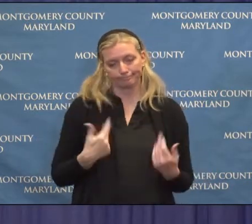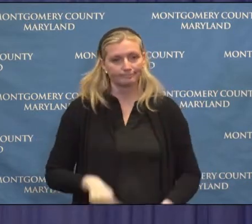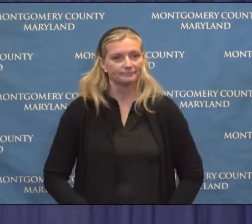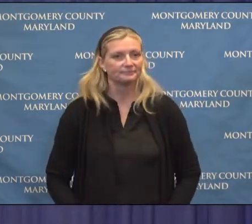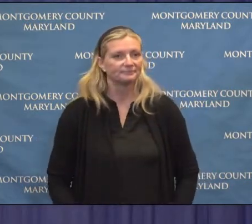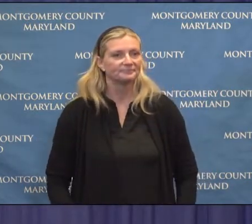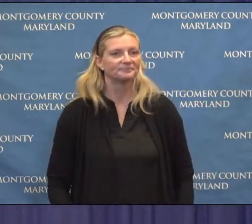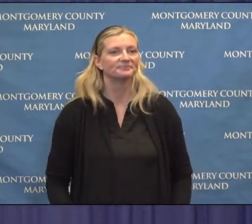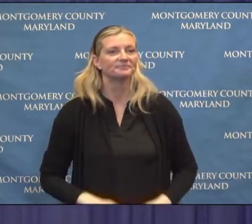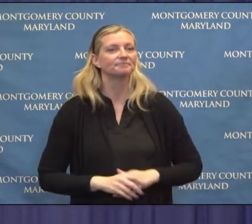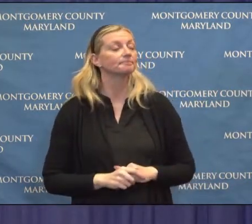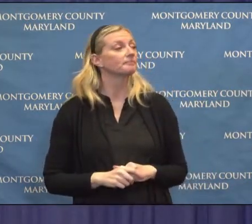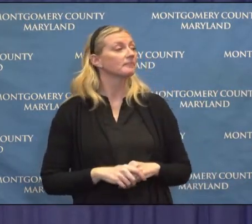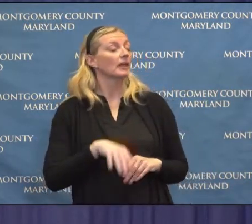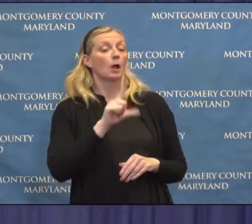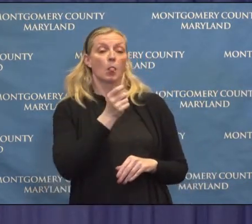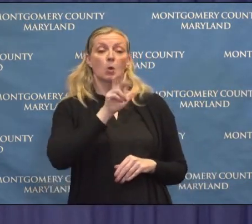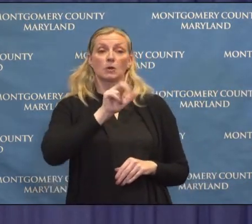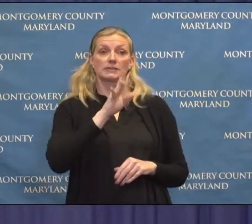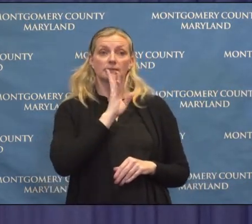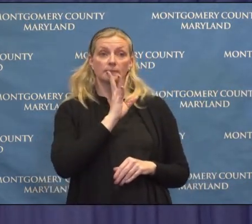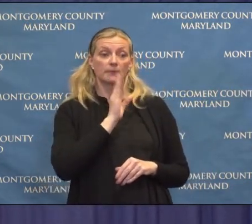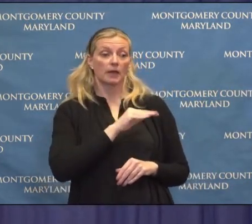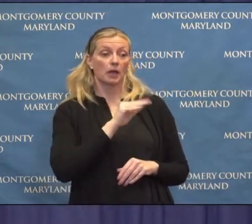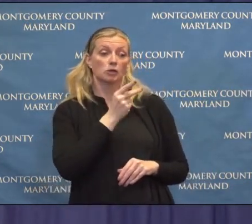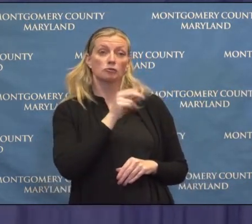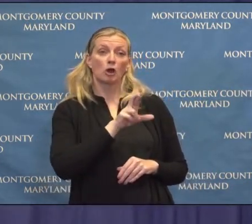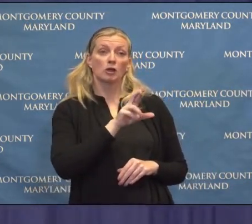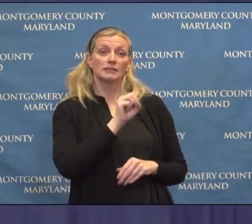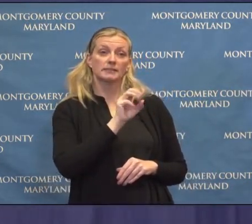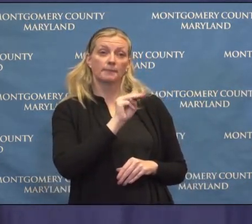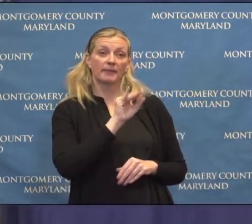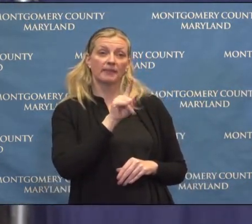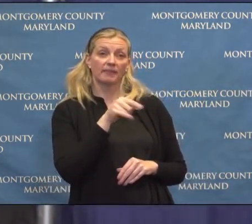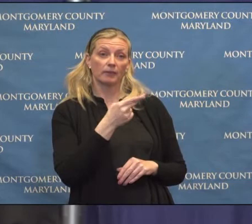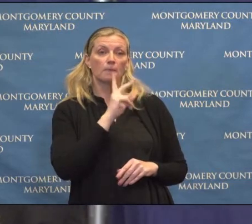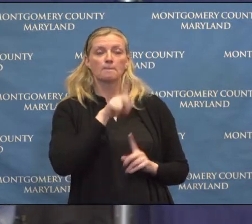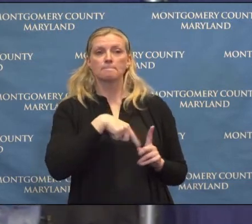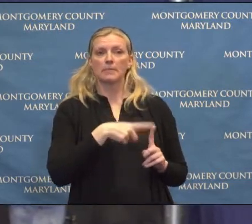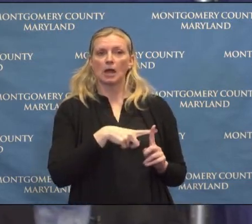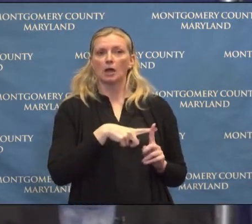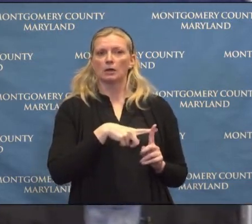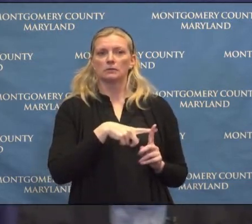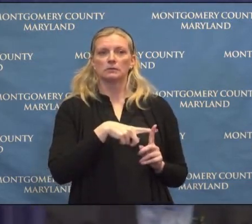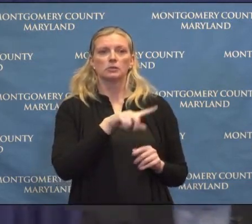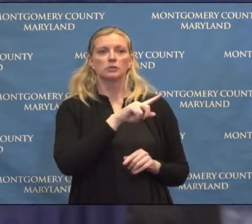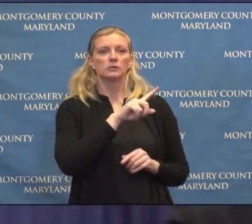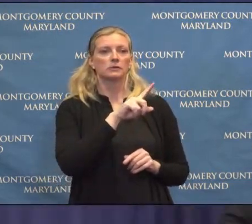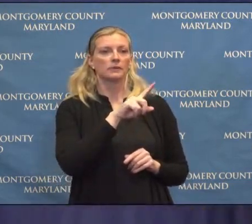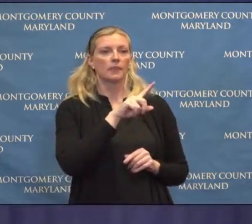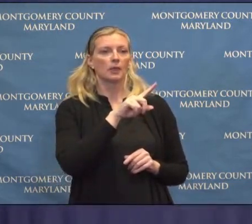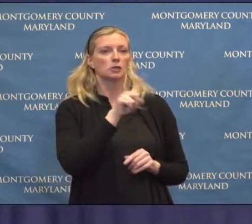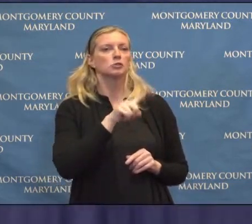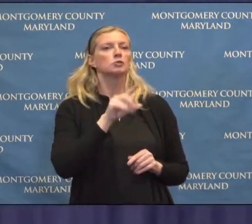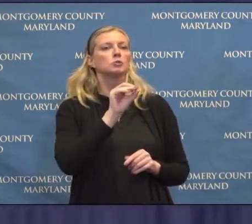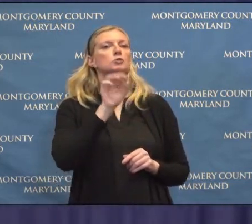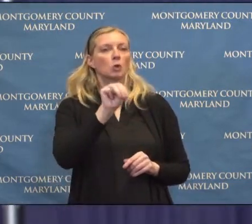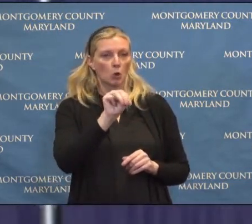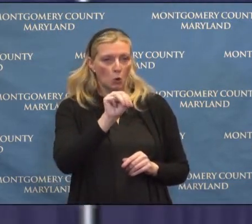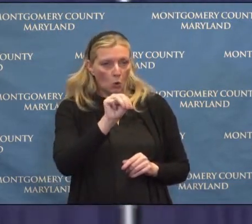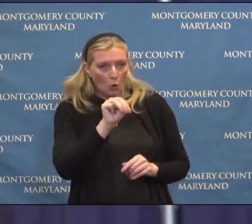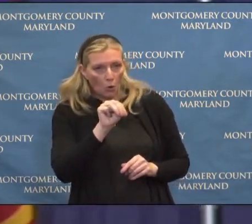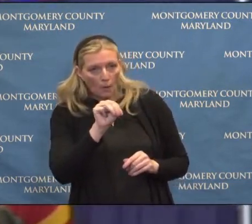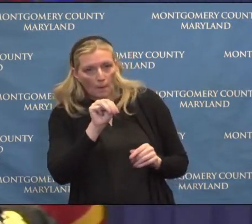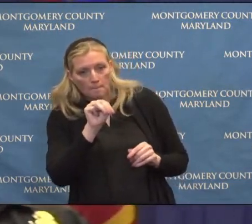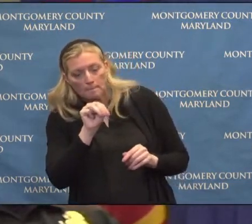Dr. Smith, I have heard about Zoom bombing and online safety. What is NCPS doing to protect students